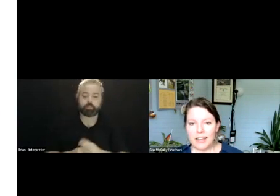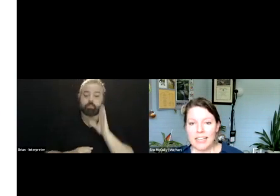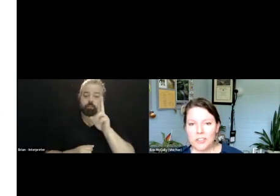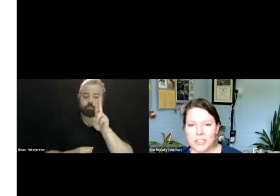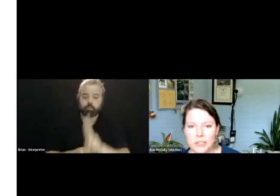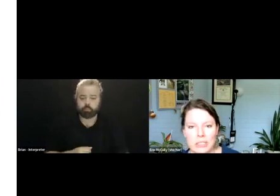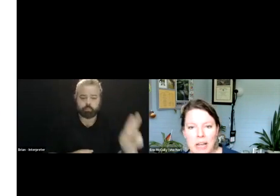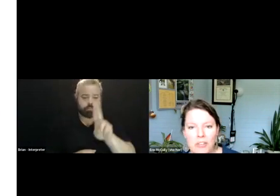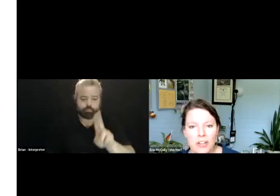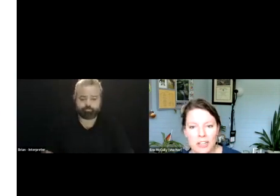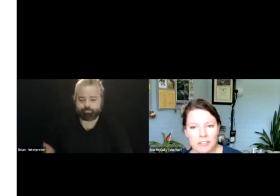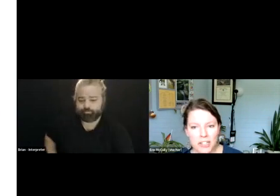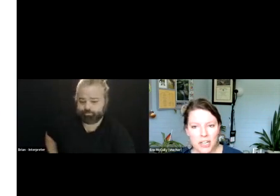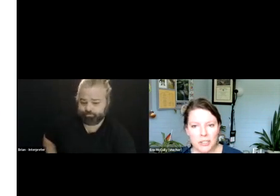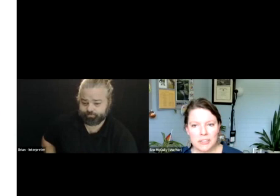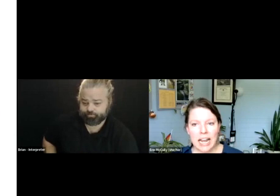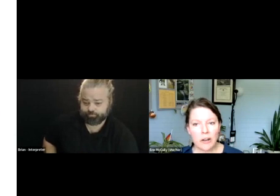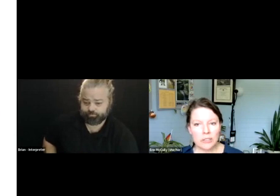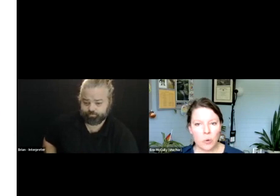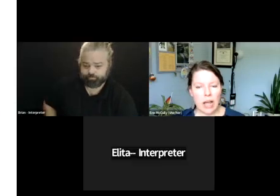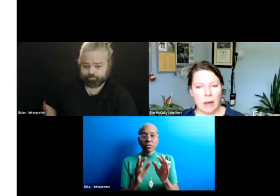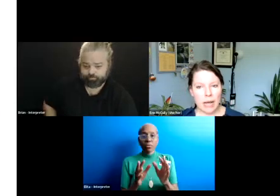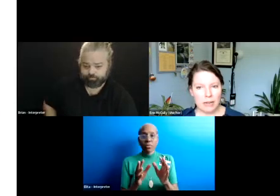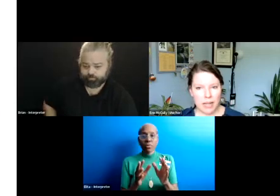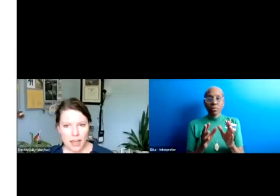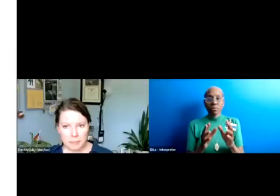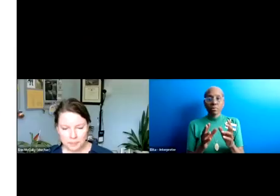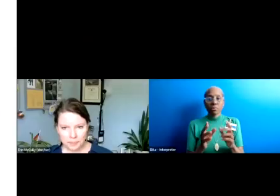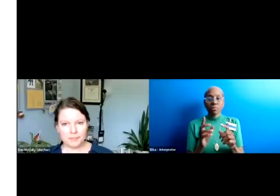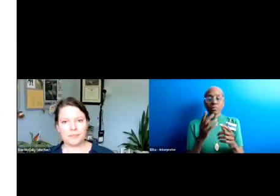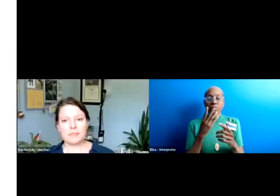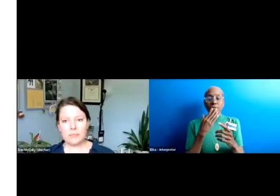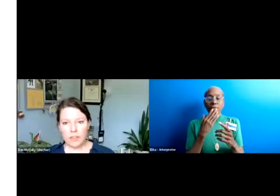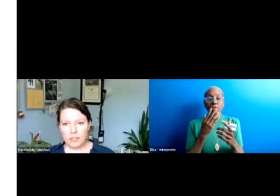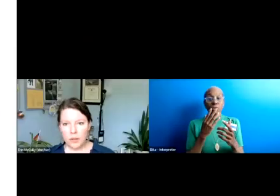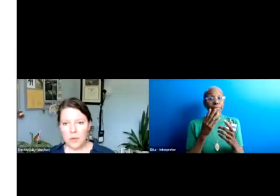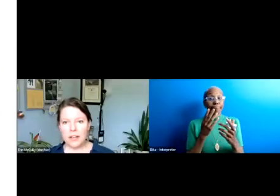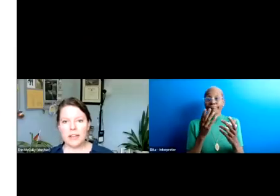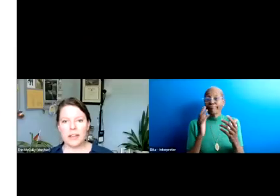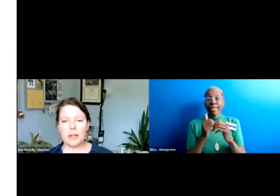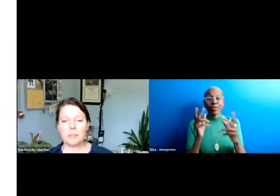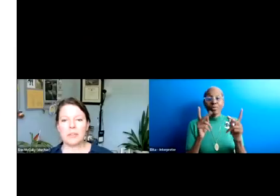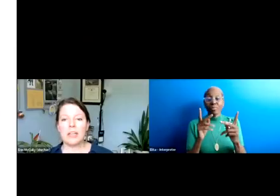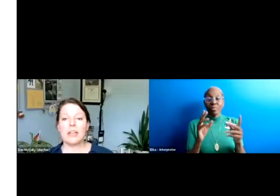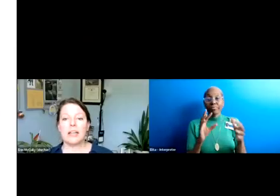The next question was about the color ratios and how does one abide by them? So